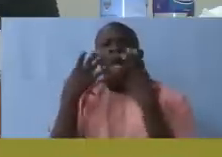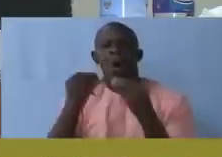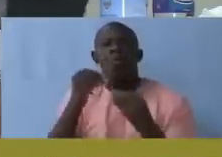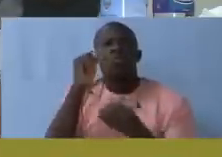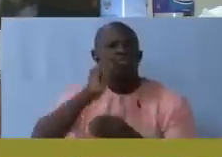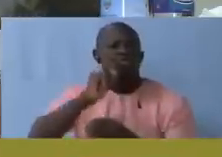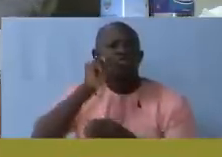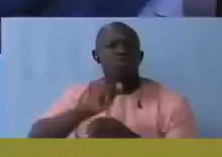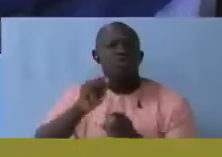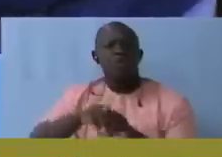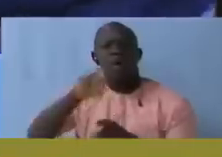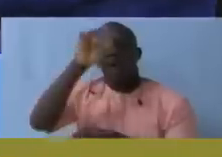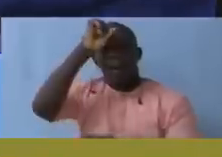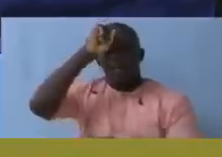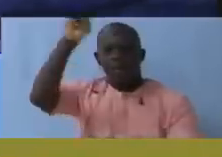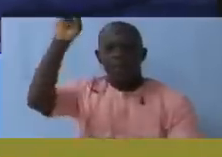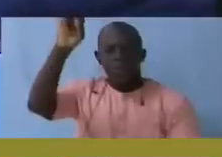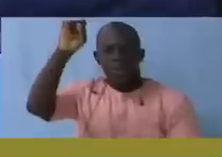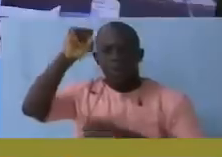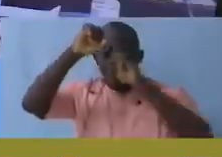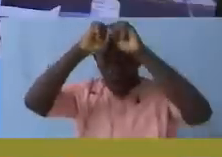government?